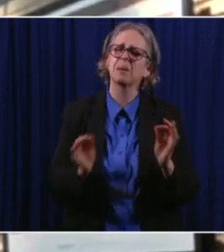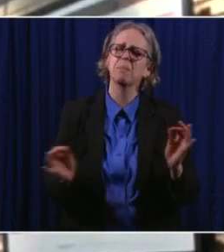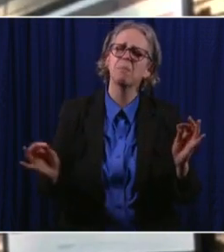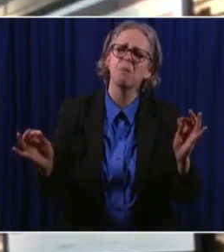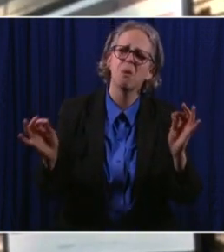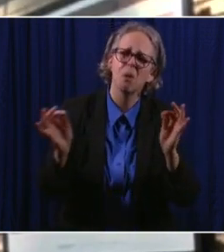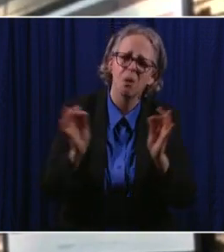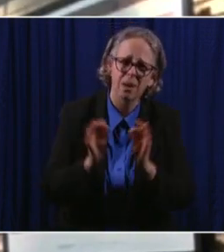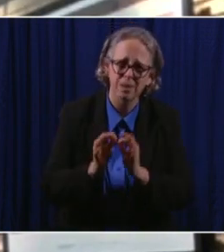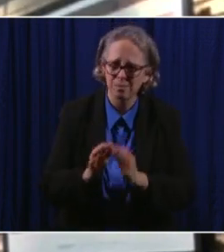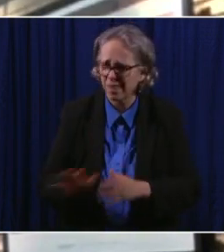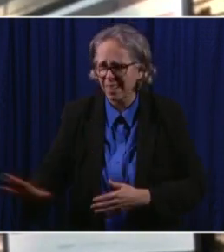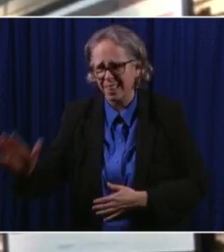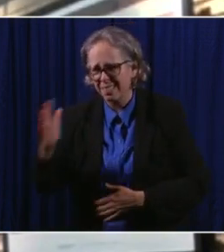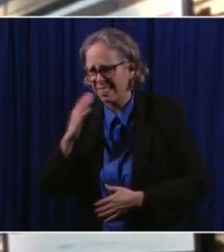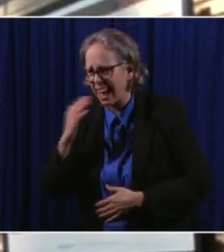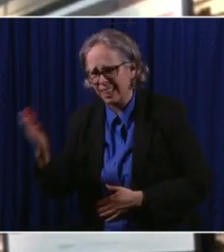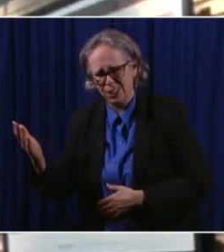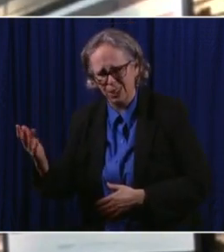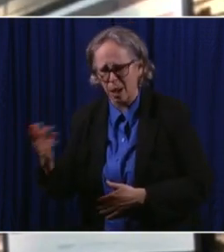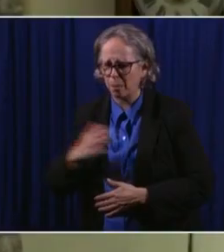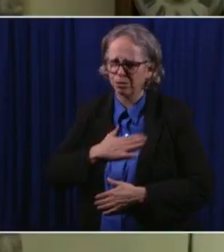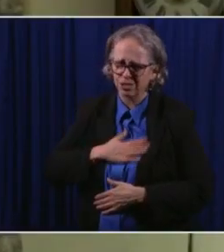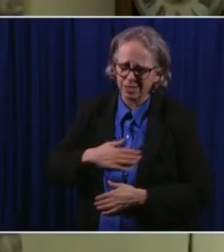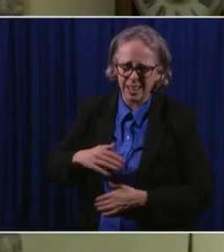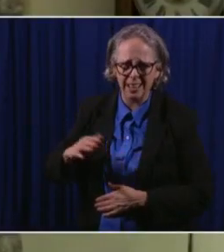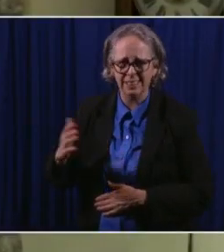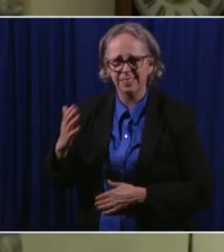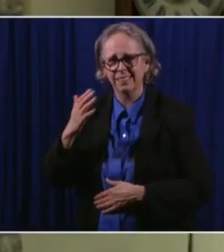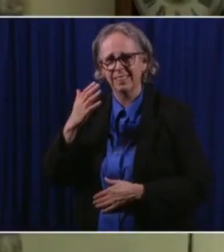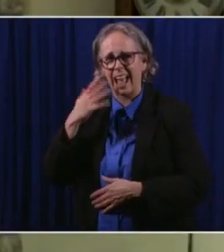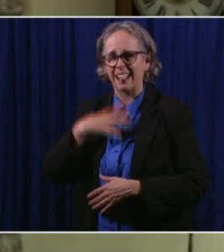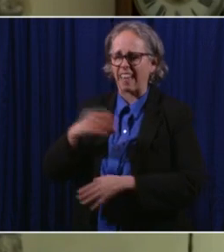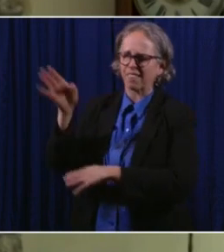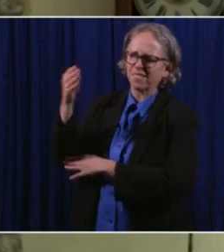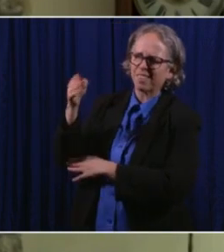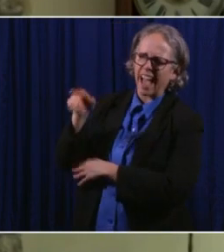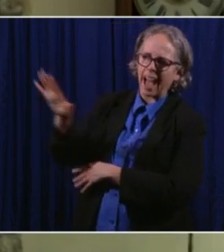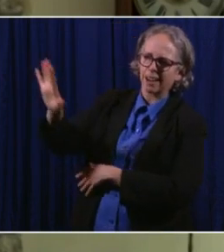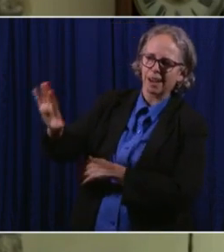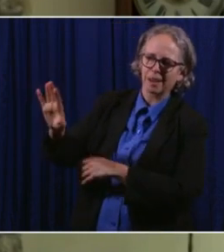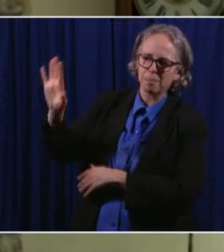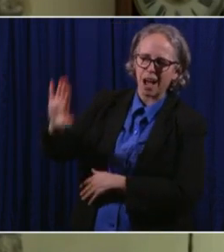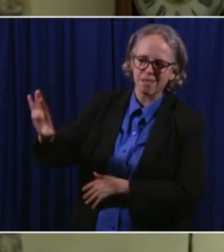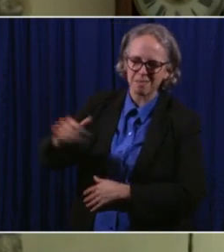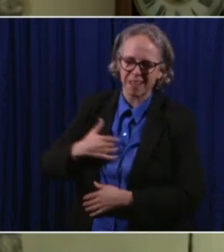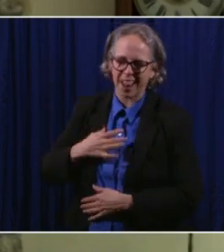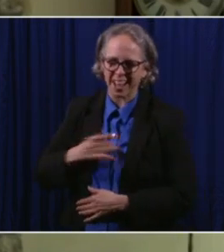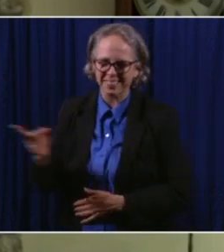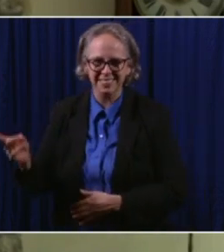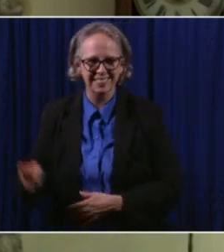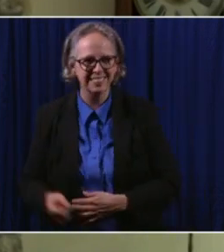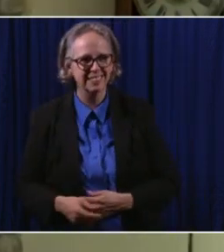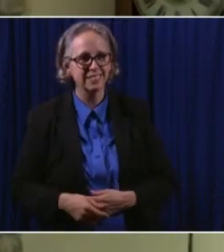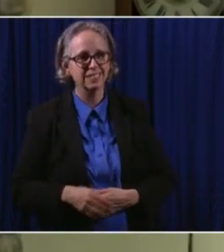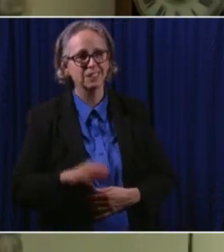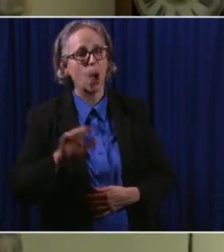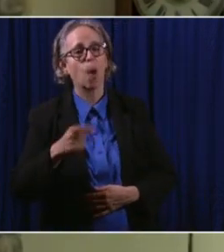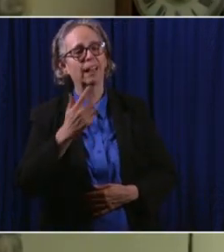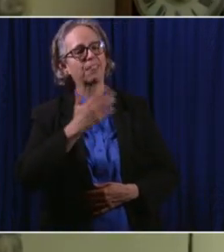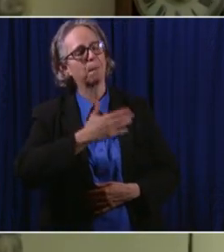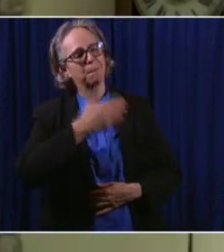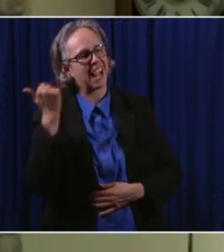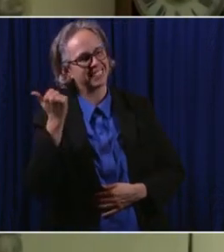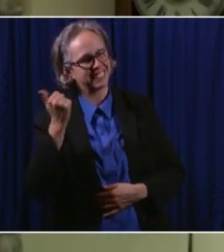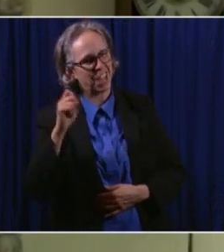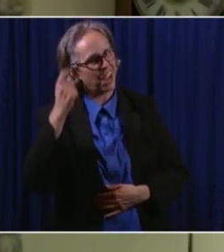Director, thank you very much. We appreciate it. I like the flag in the background there. Looks Only great. the best from Flag City, Governor.